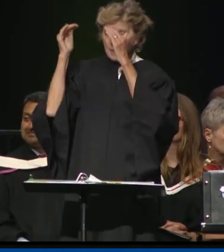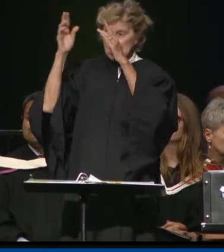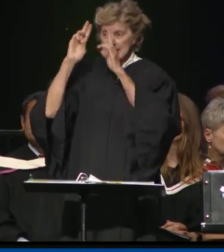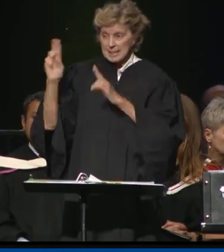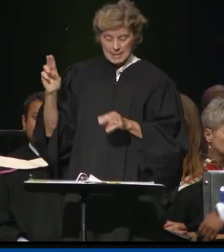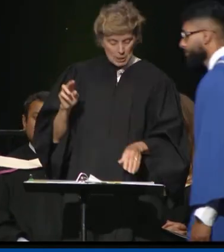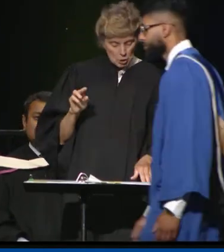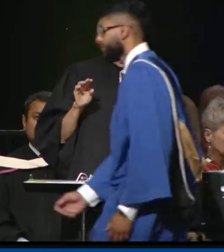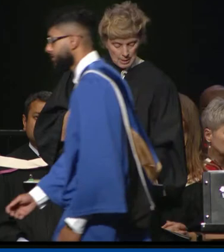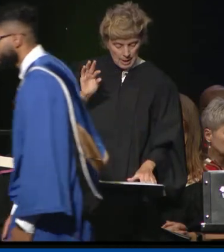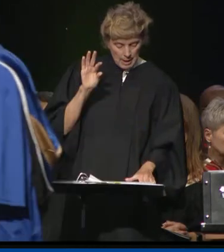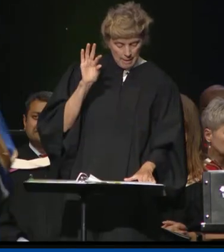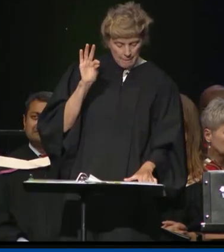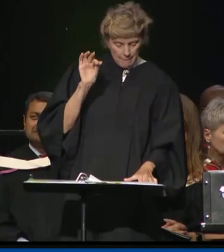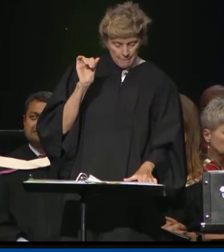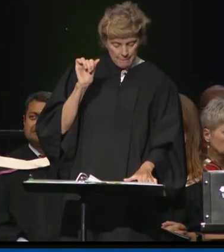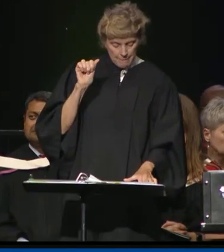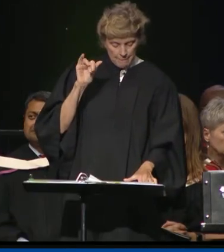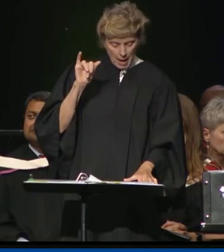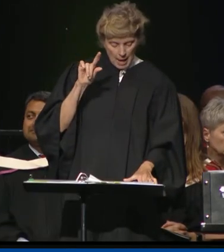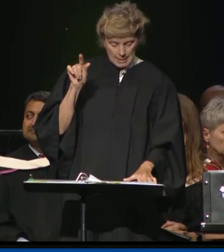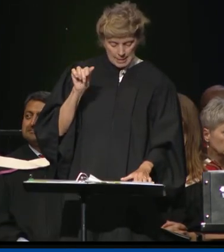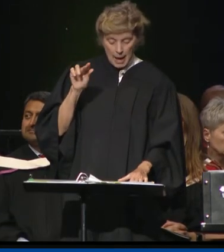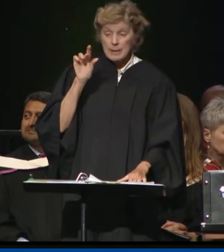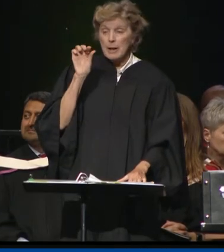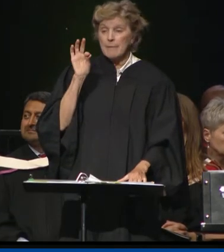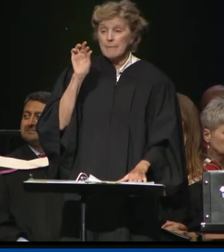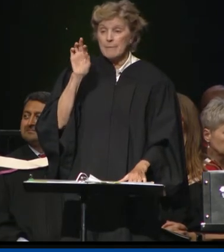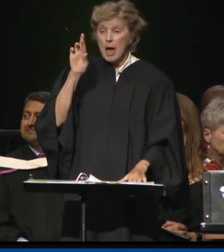Faizan Fariz, with distinction.